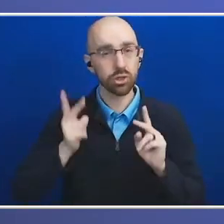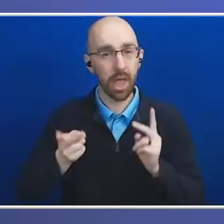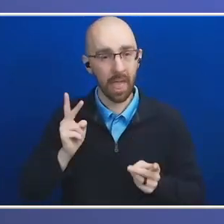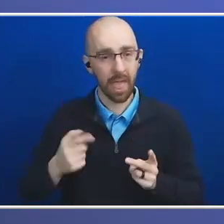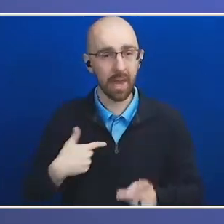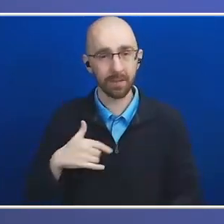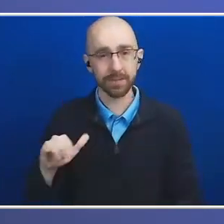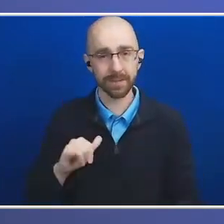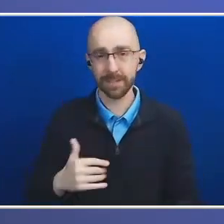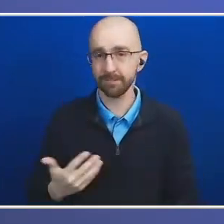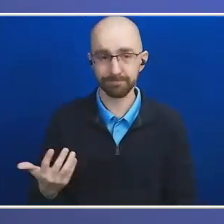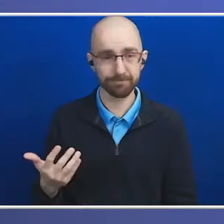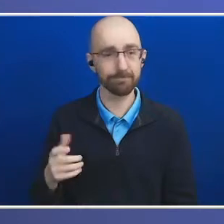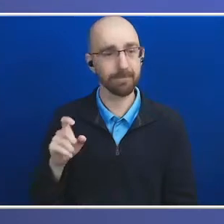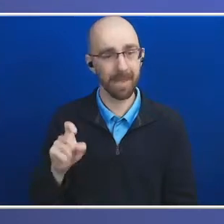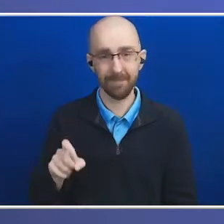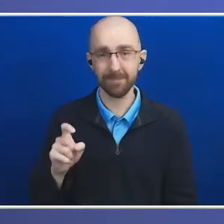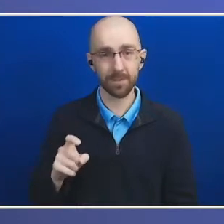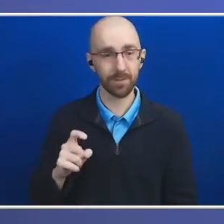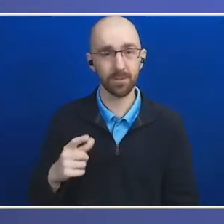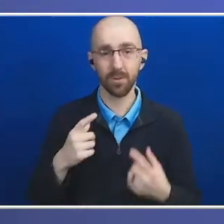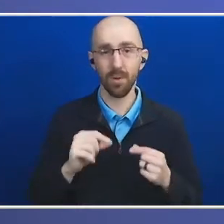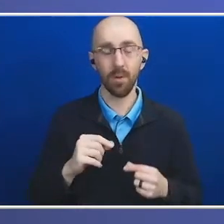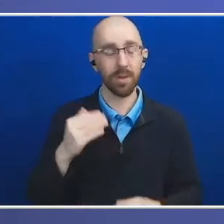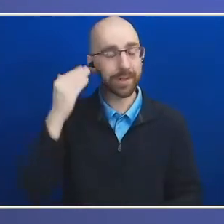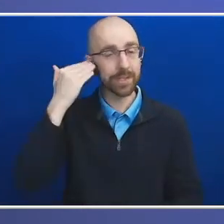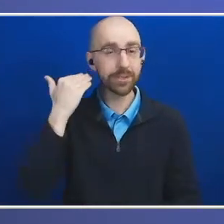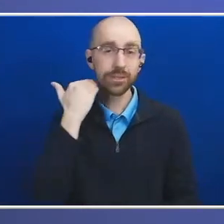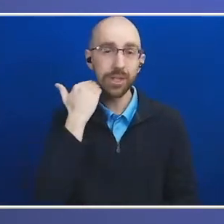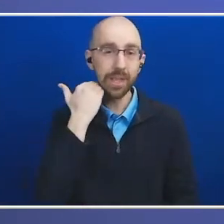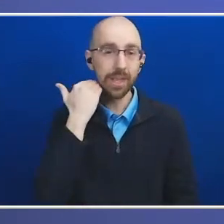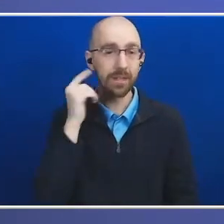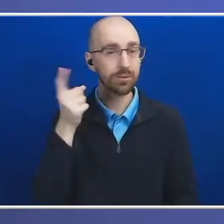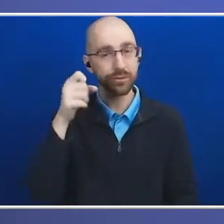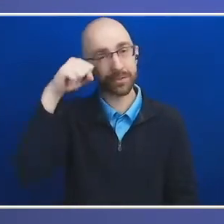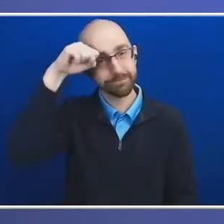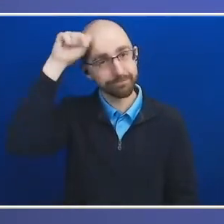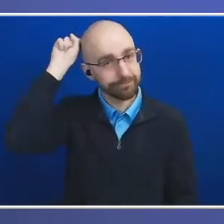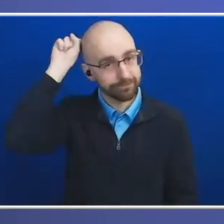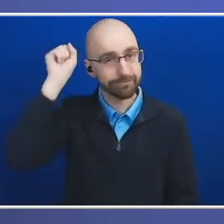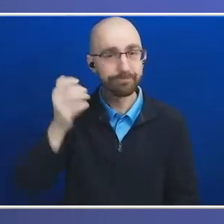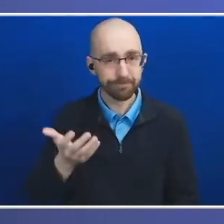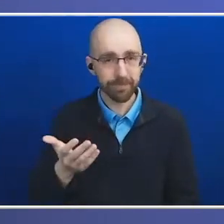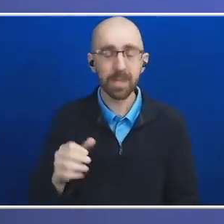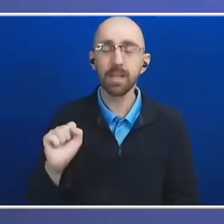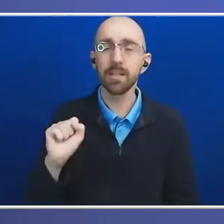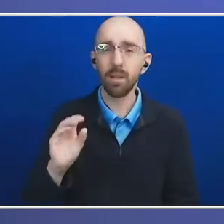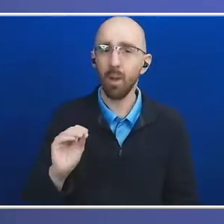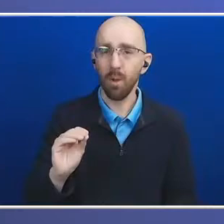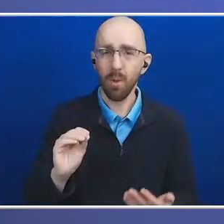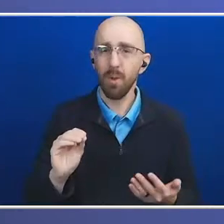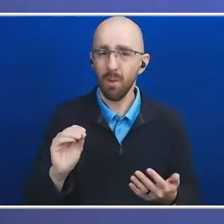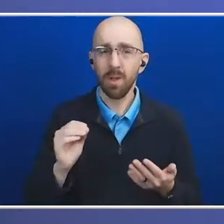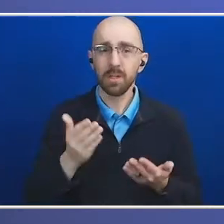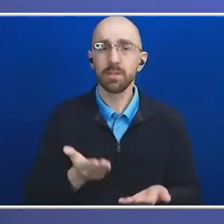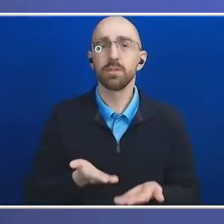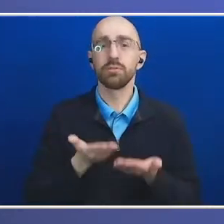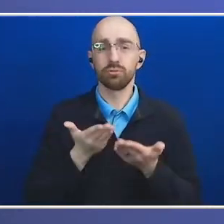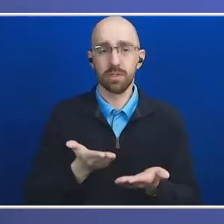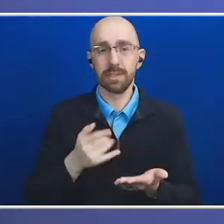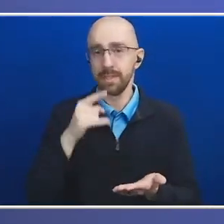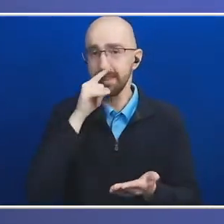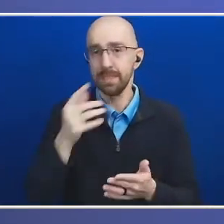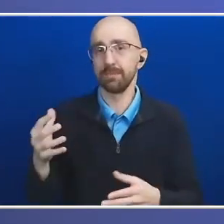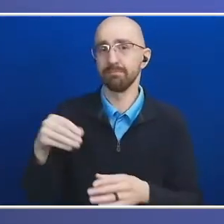have to go from chin length to just the buzz. And so it was suggested that the kids be part of it, because that's a